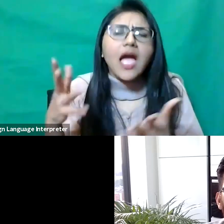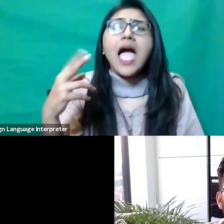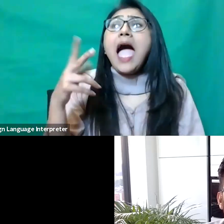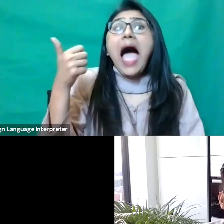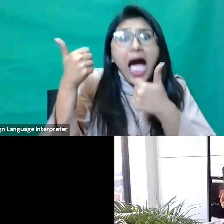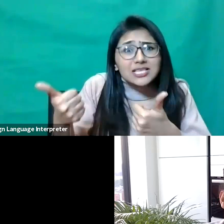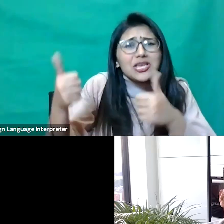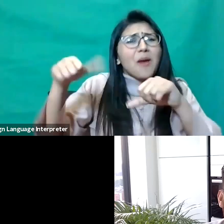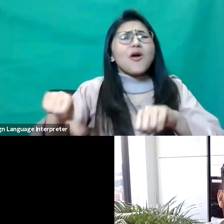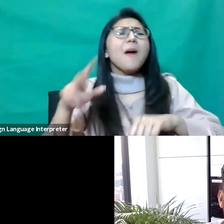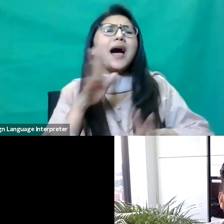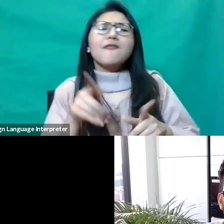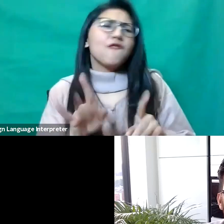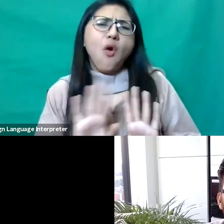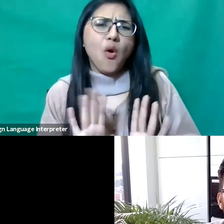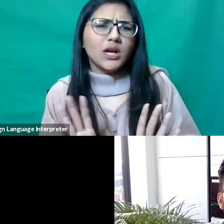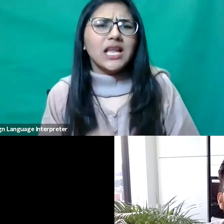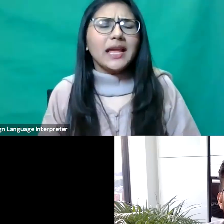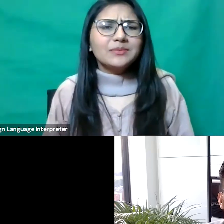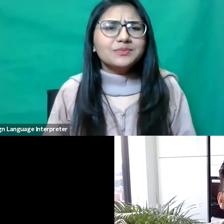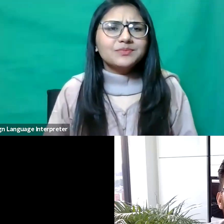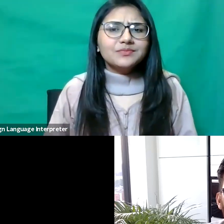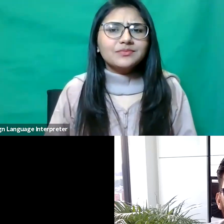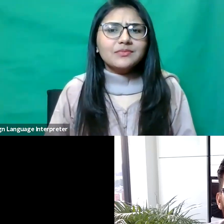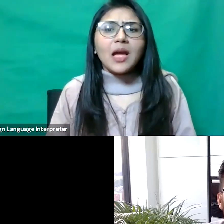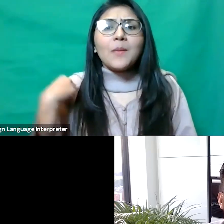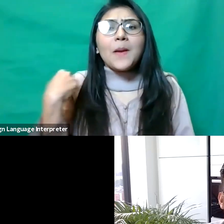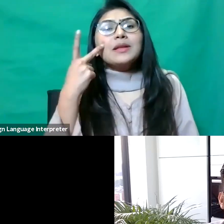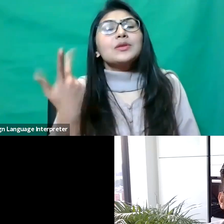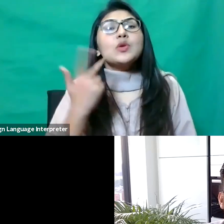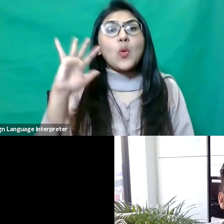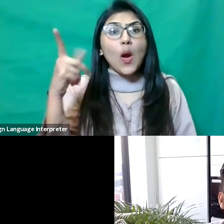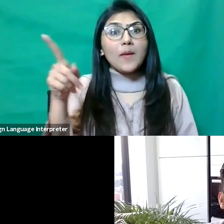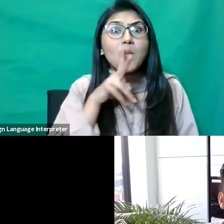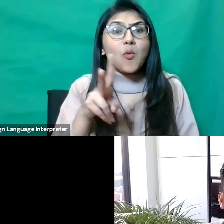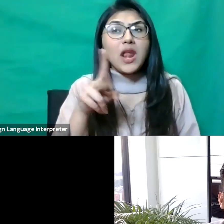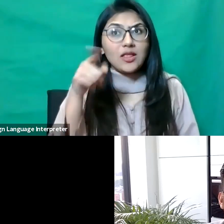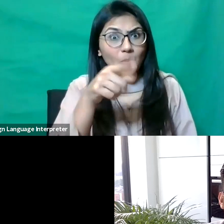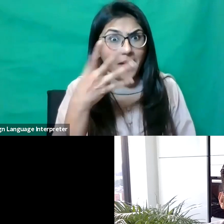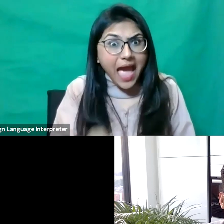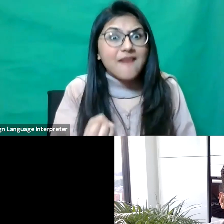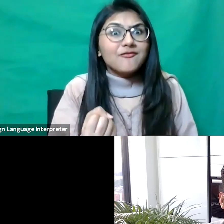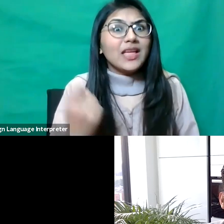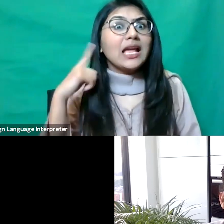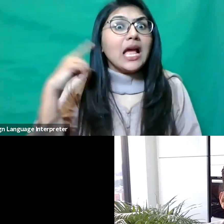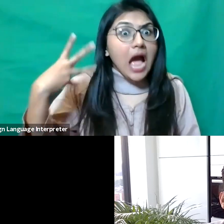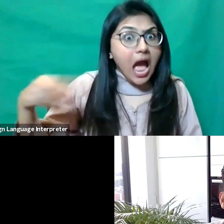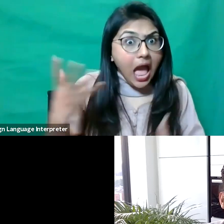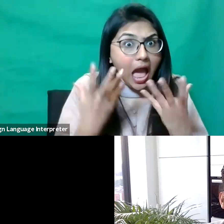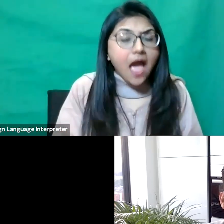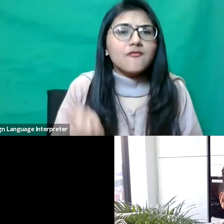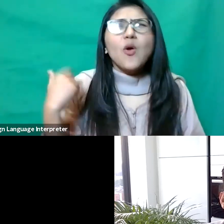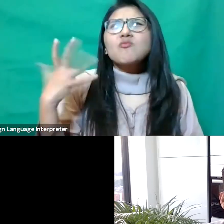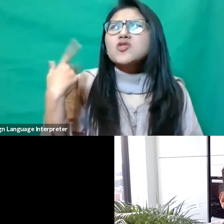it. So I find that I would always, if it mentioned hearing loss, or I felt like actually this company